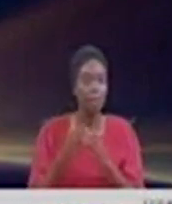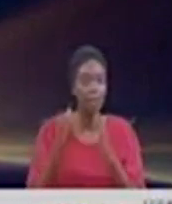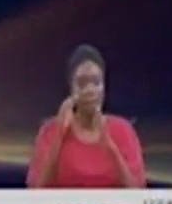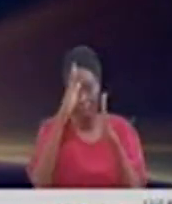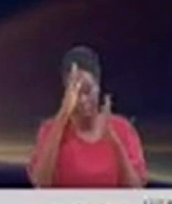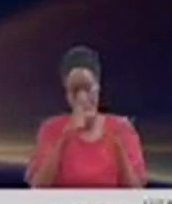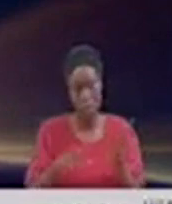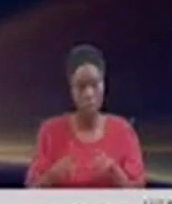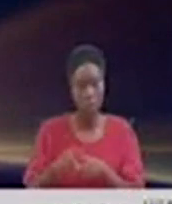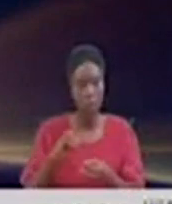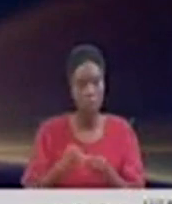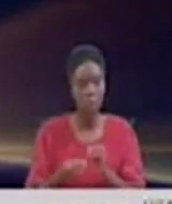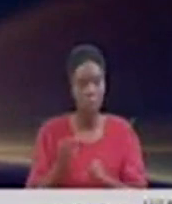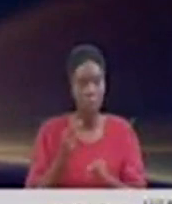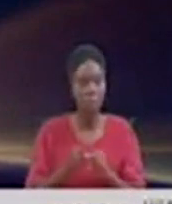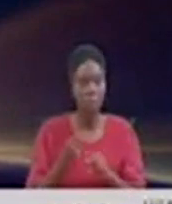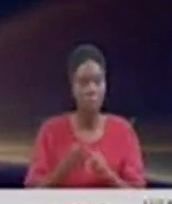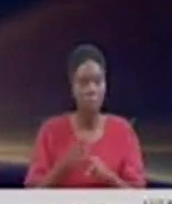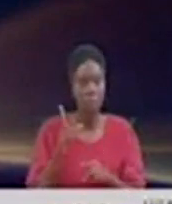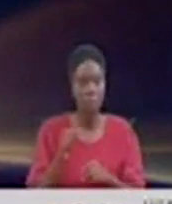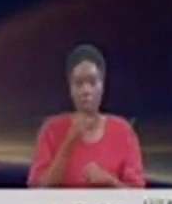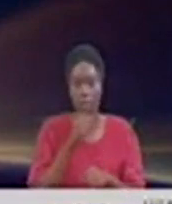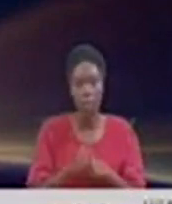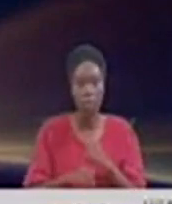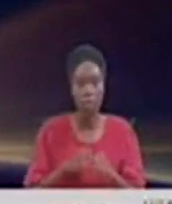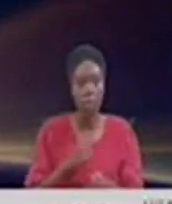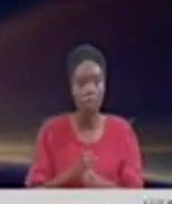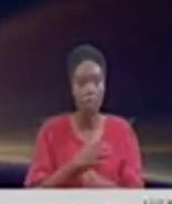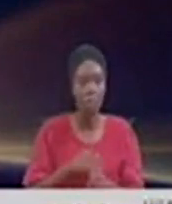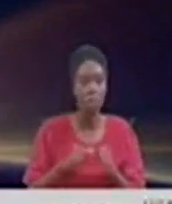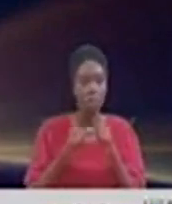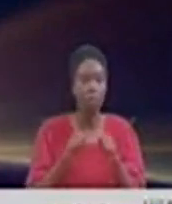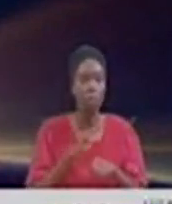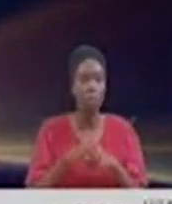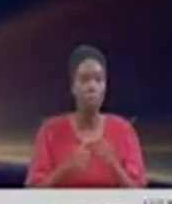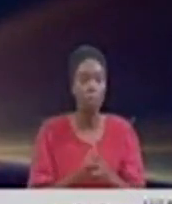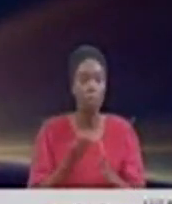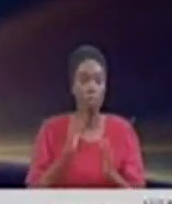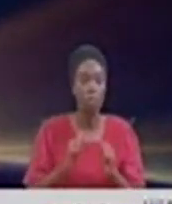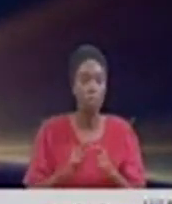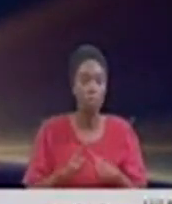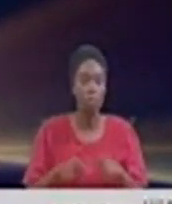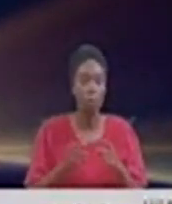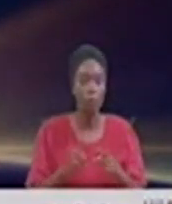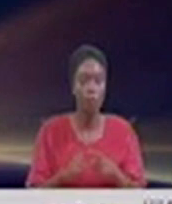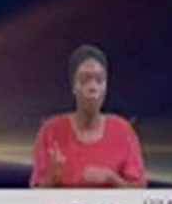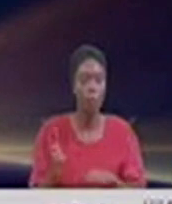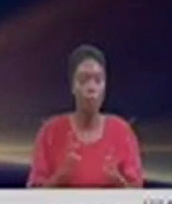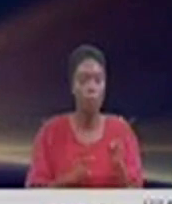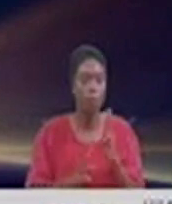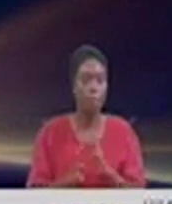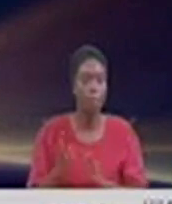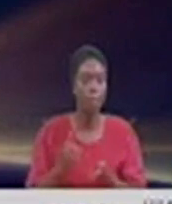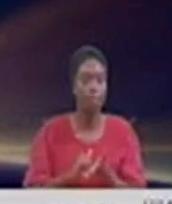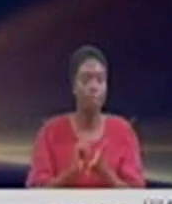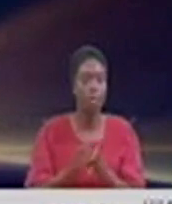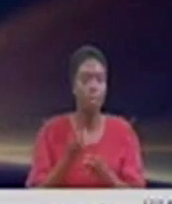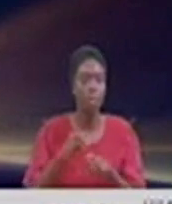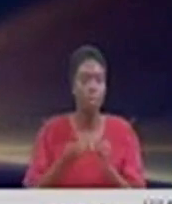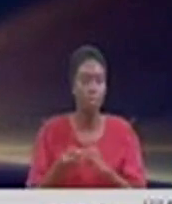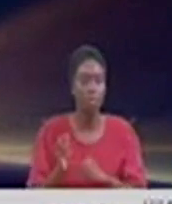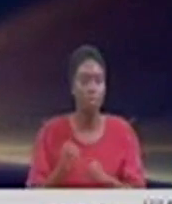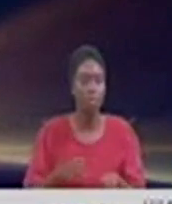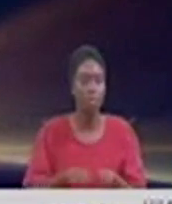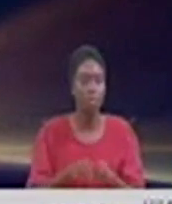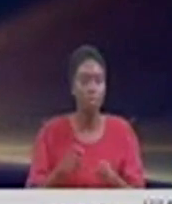fathers, according to the number of the names, from 20 years old and upward, all that were able to go forth to war, those that were